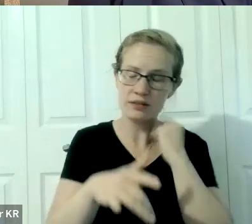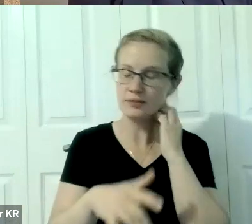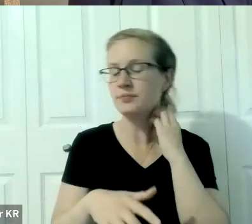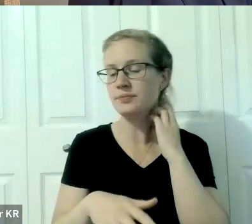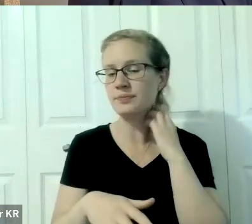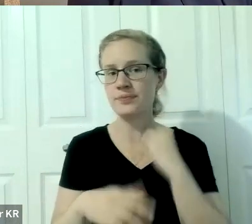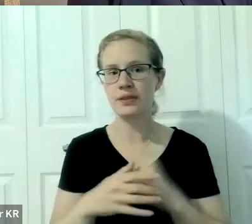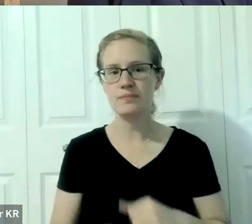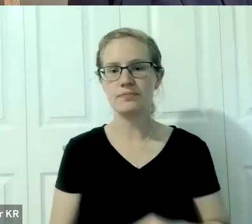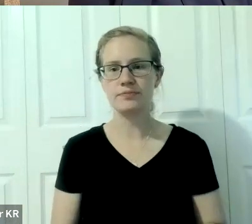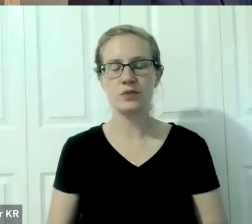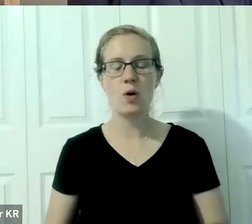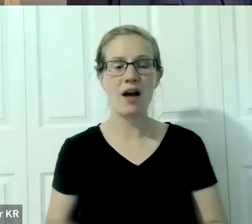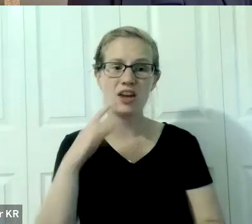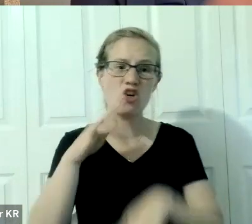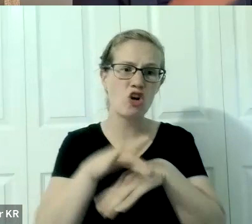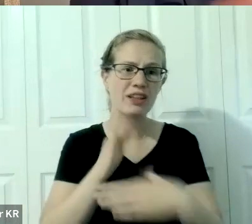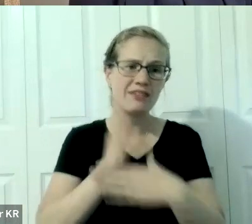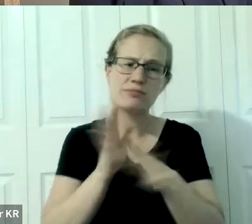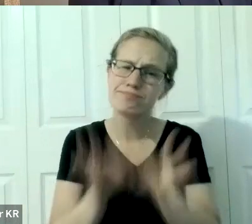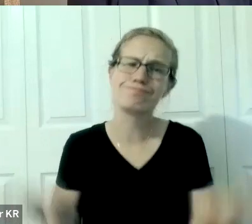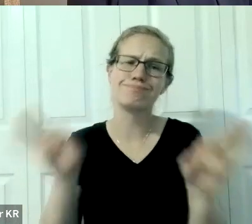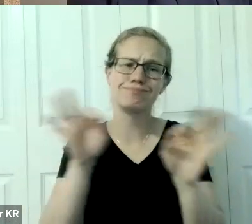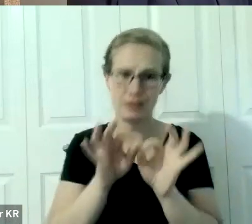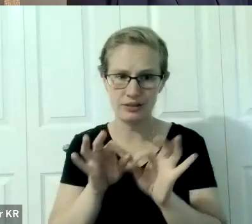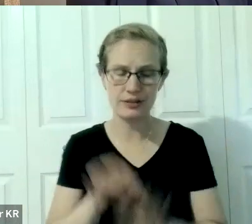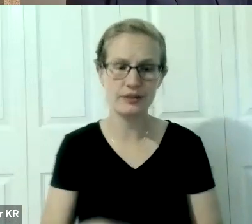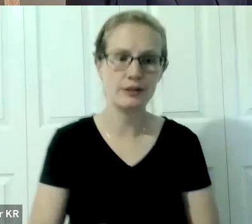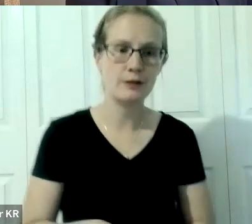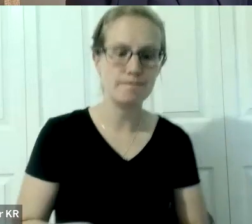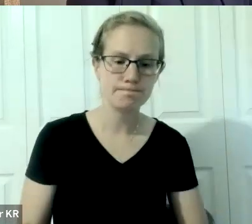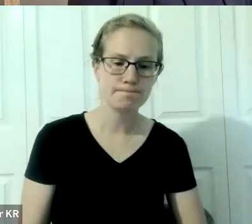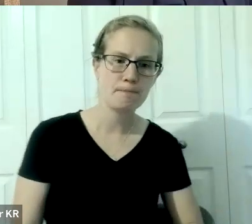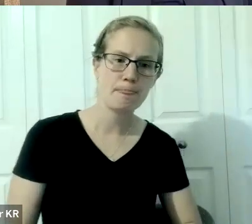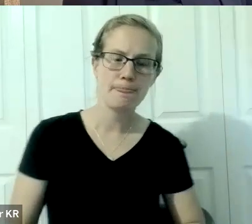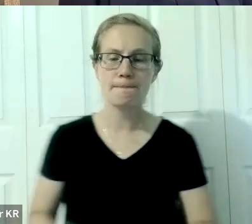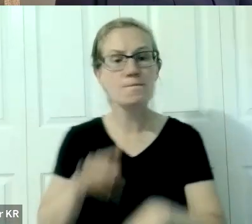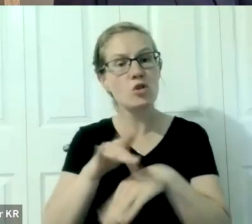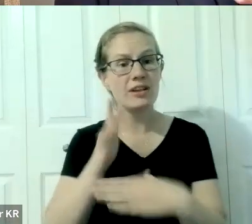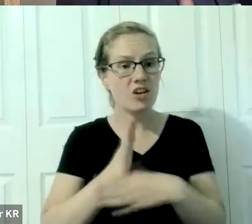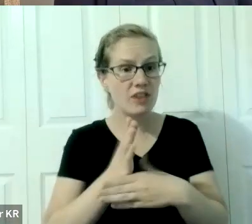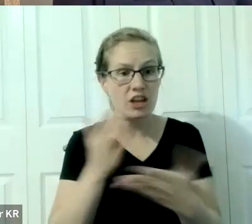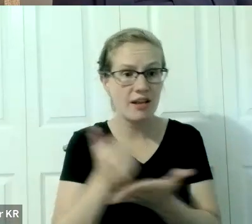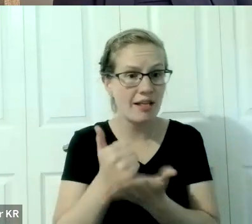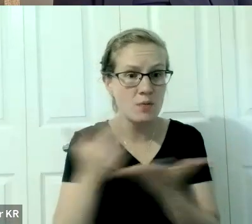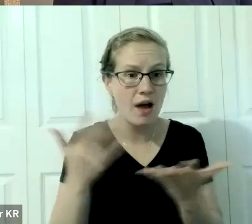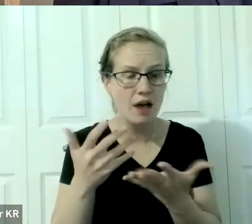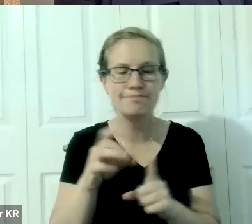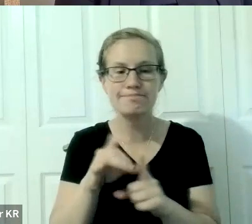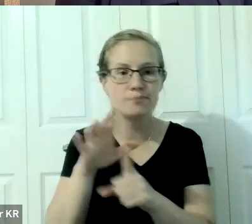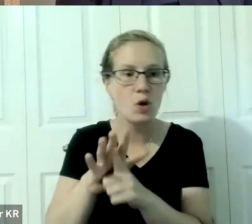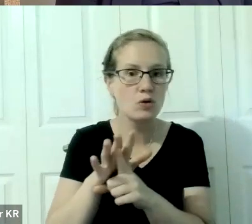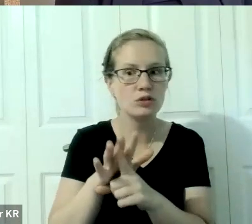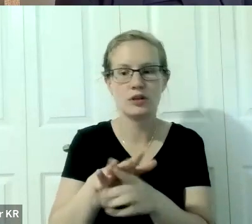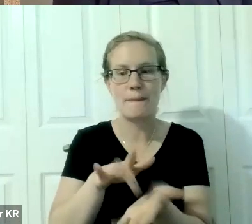think early intervention is key. One of the things that helps with early intervention is obviously exposure to